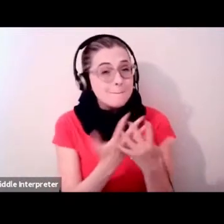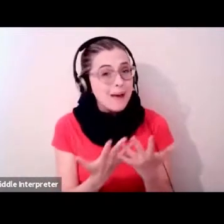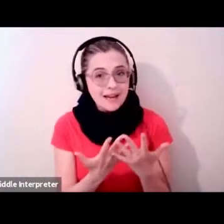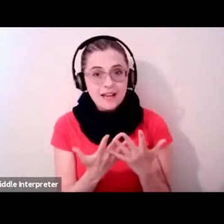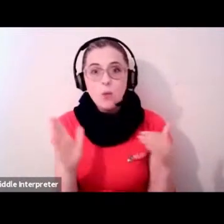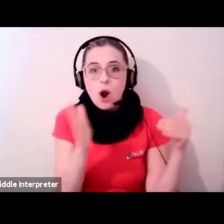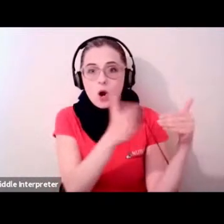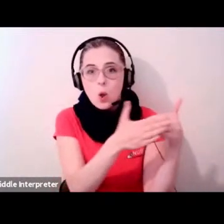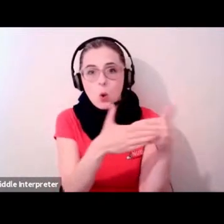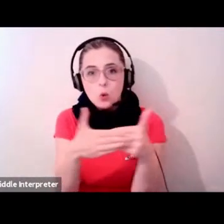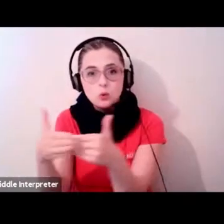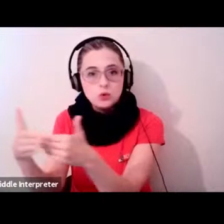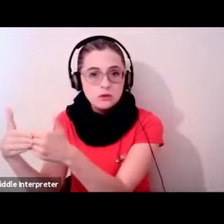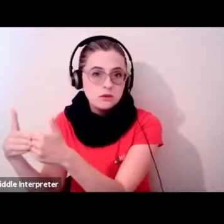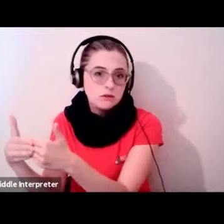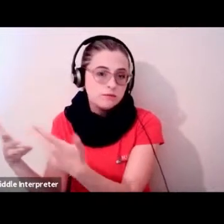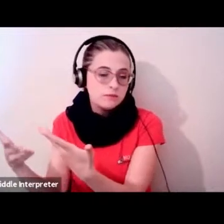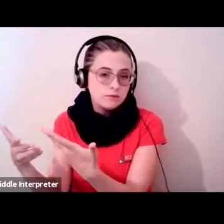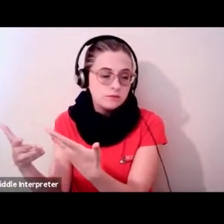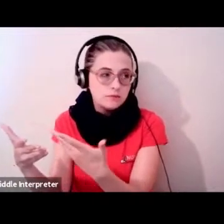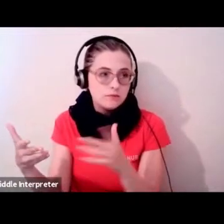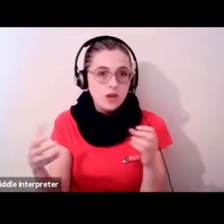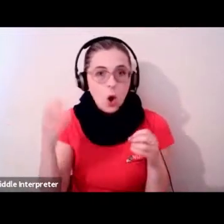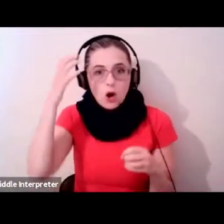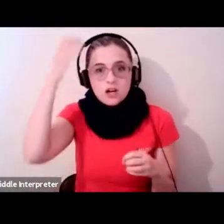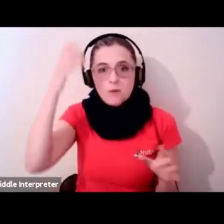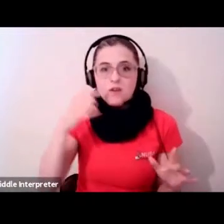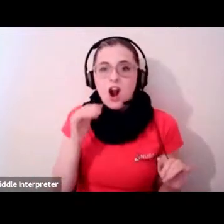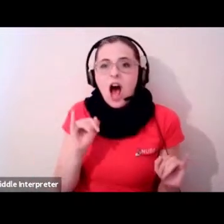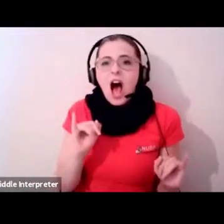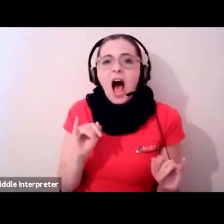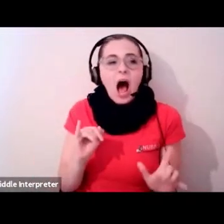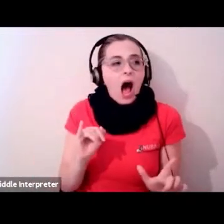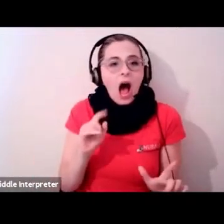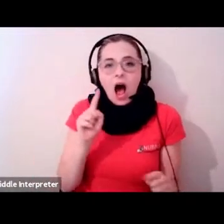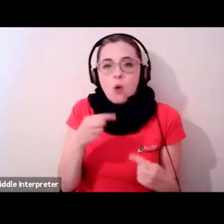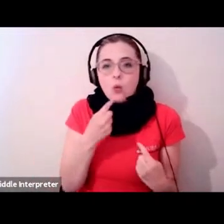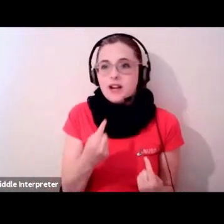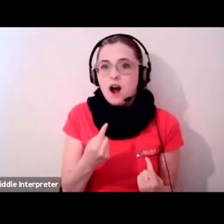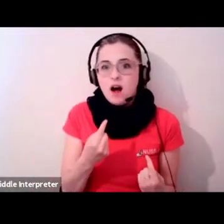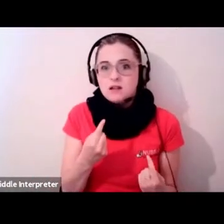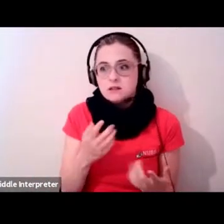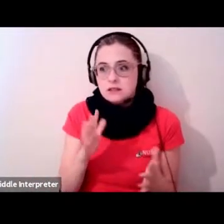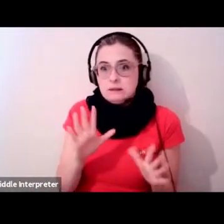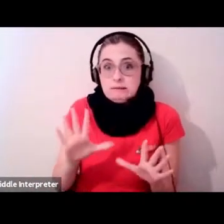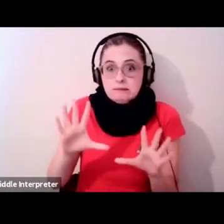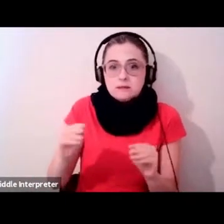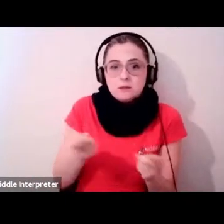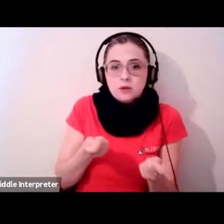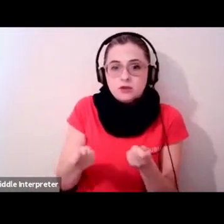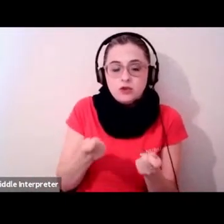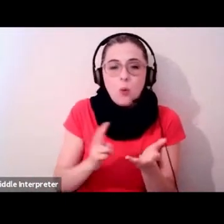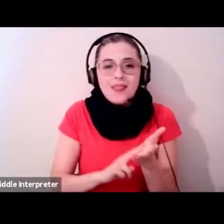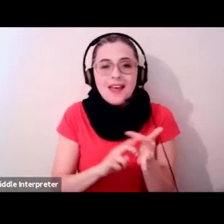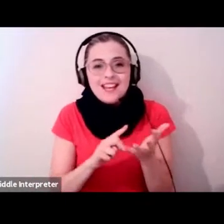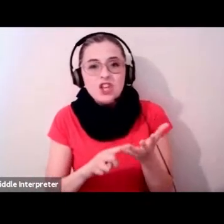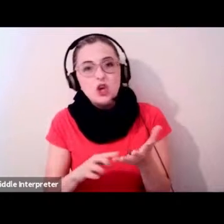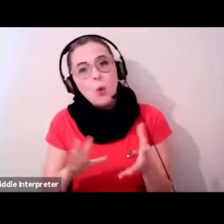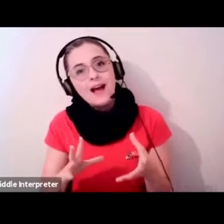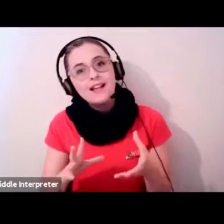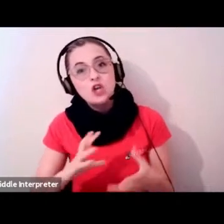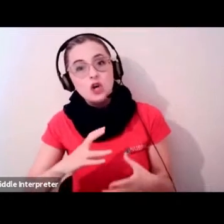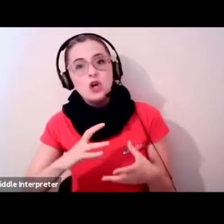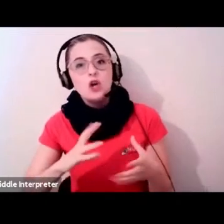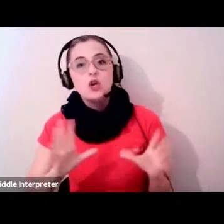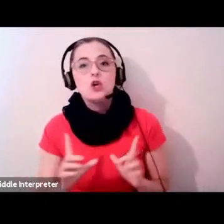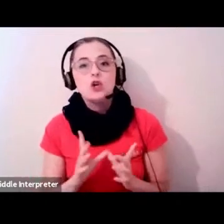were closed. And I think the government will have looked at that and thought, we cannot just let this get out of our control, where the NEU and Unison and teachers